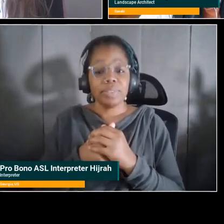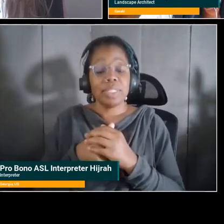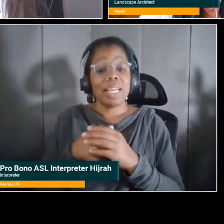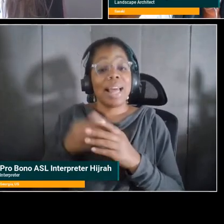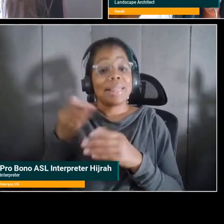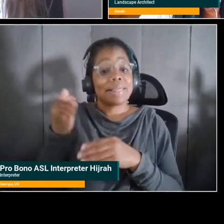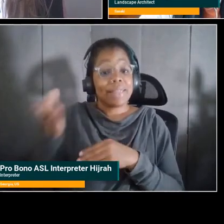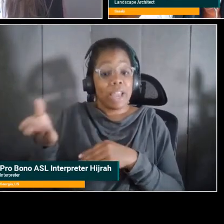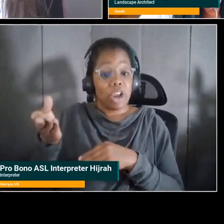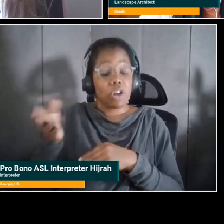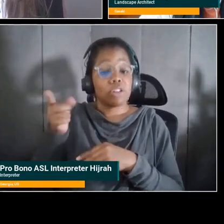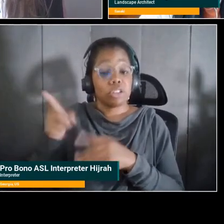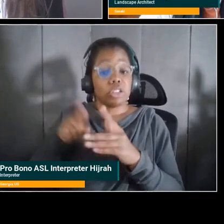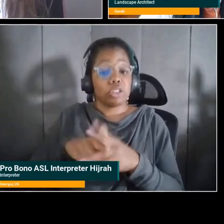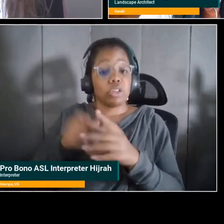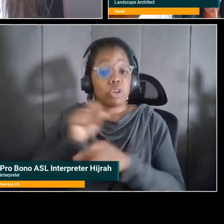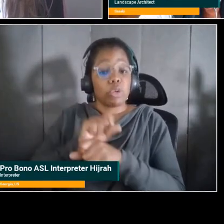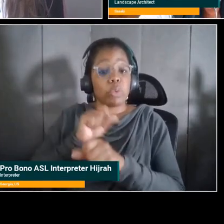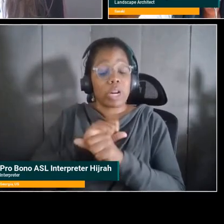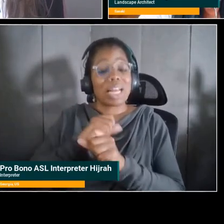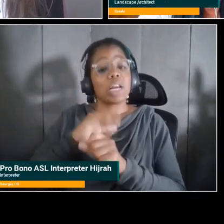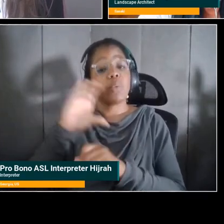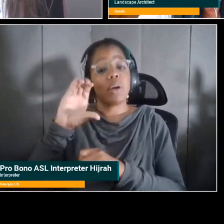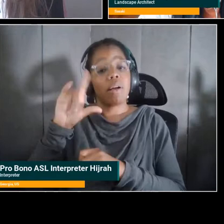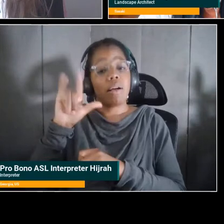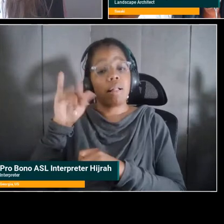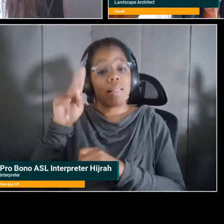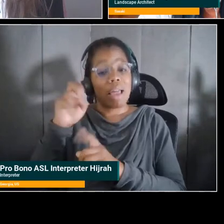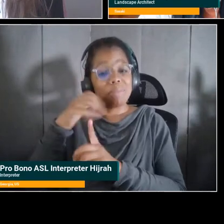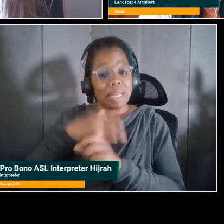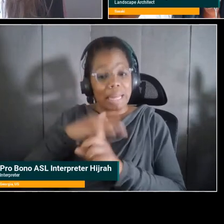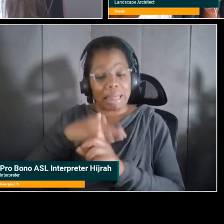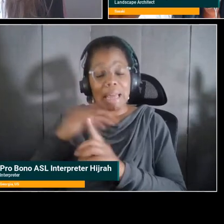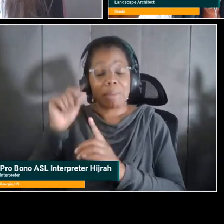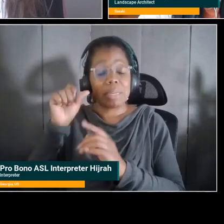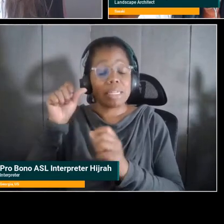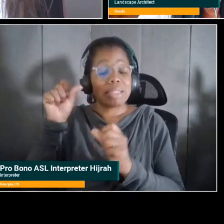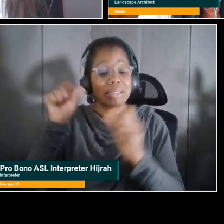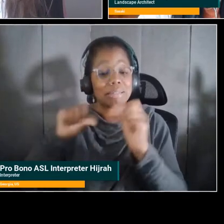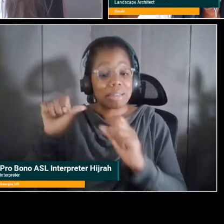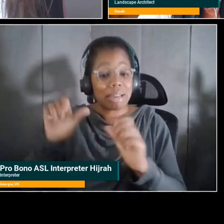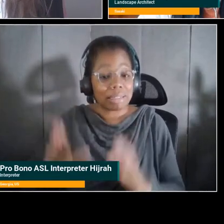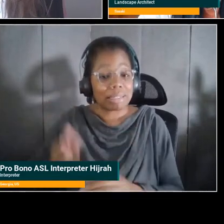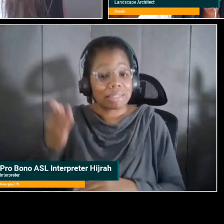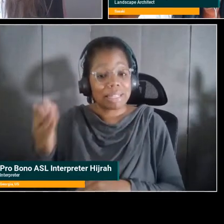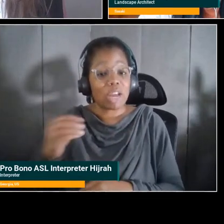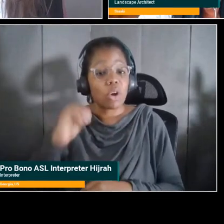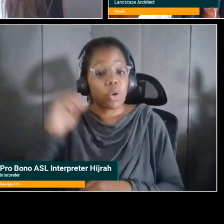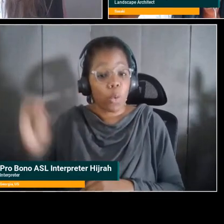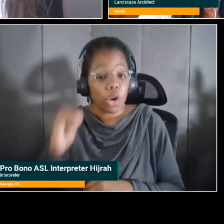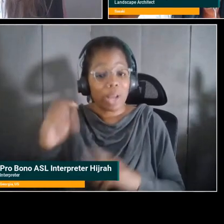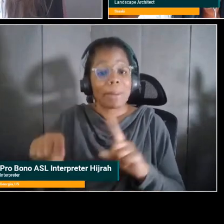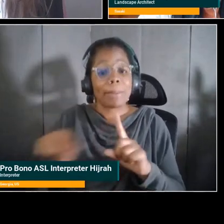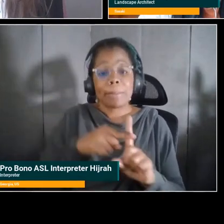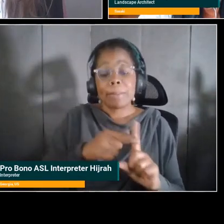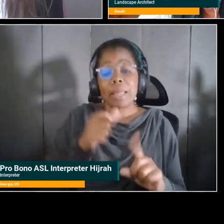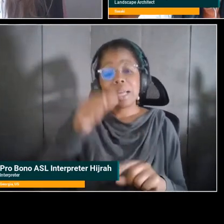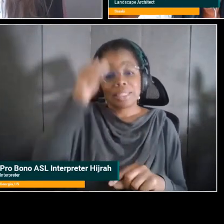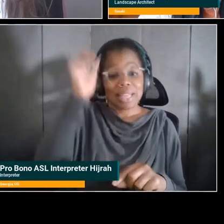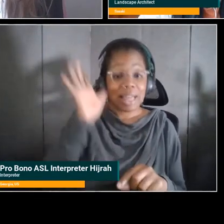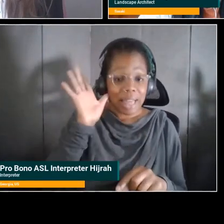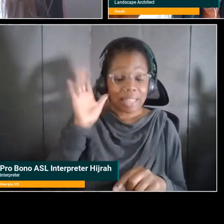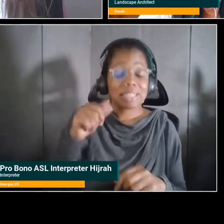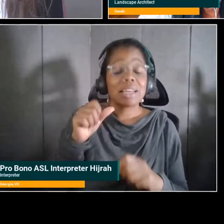she began working with climate scientists and recreation managers in Oregon, as well as in Alaska. These collaborative